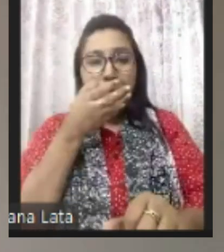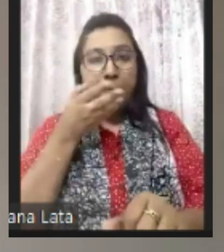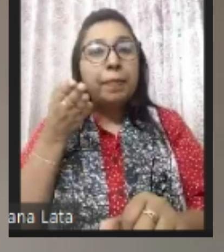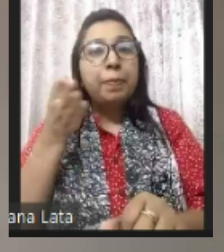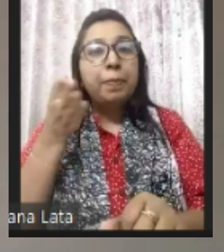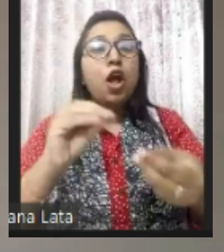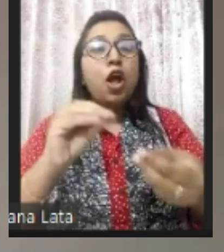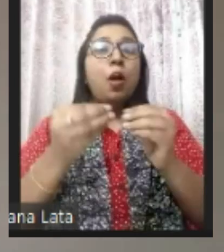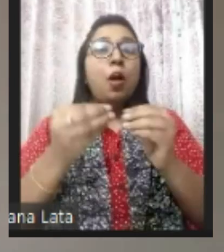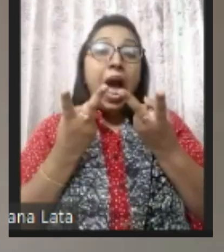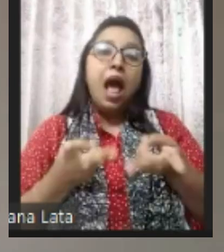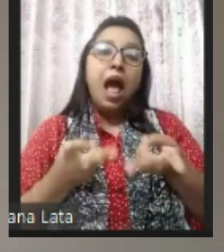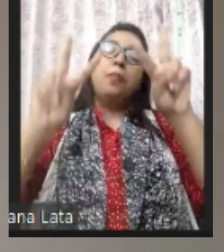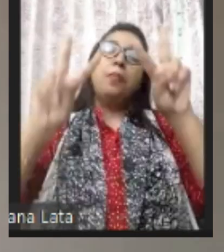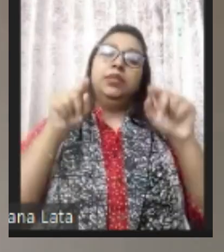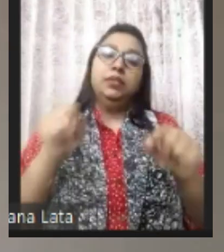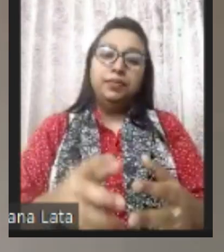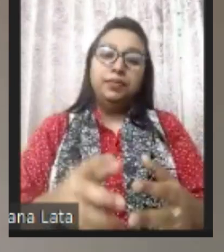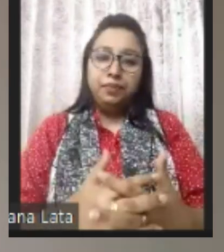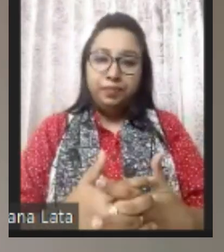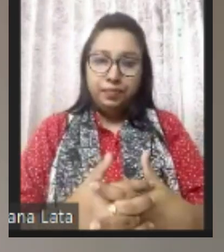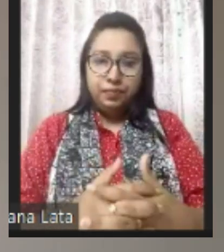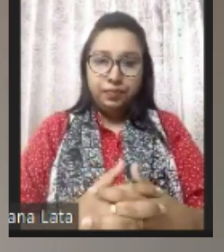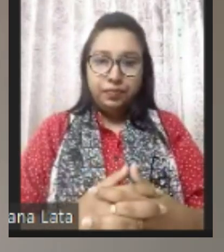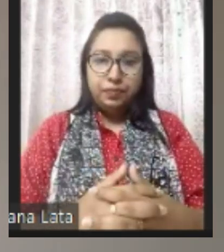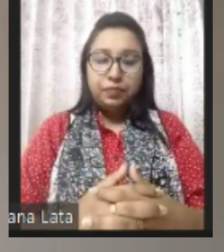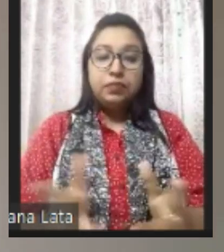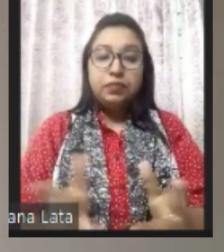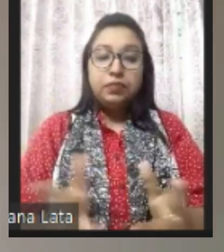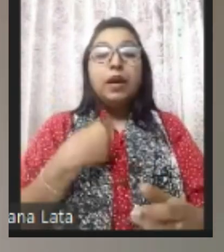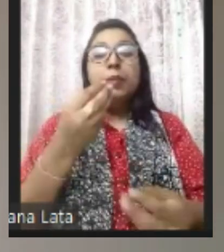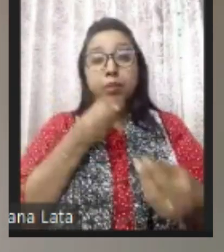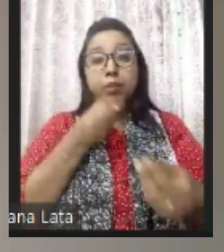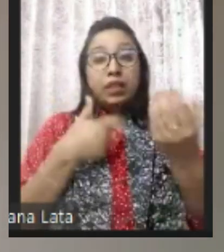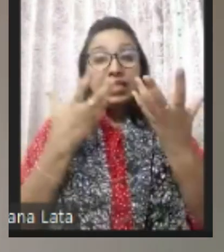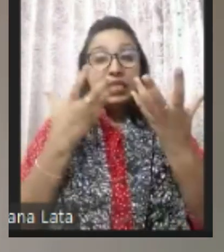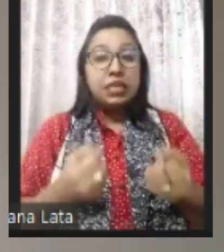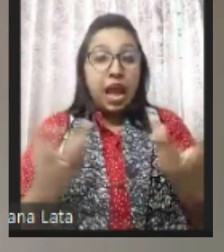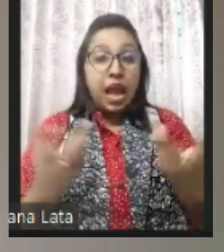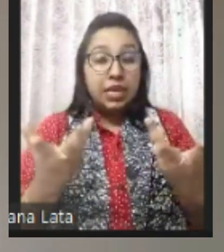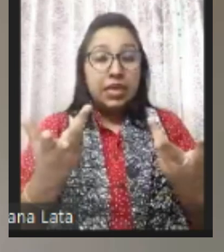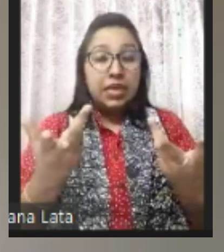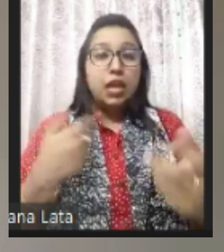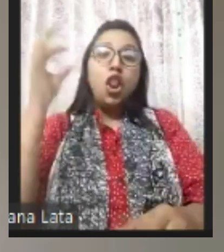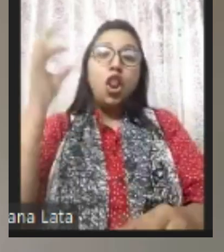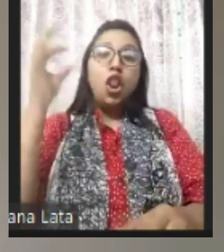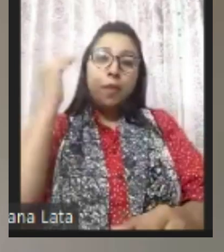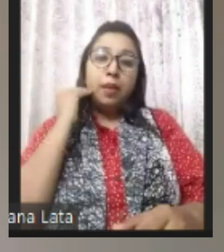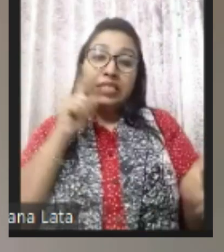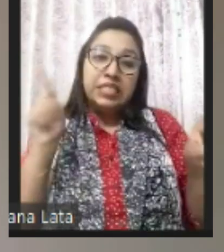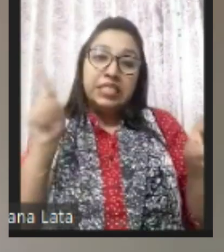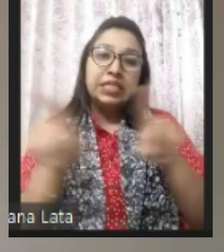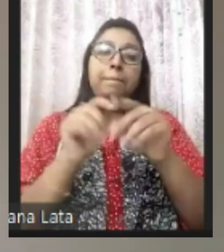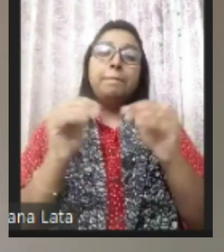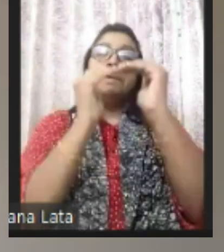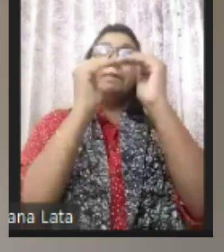So we are talking about inclusive design. And this is also referred to as universal